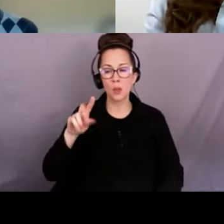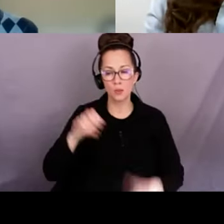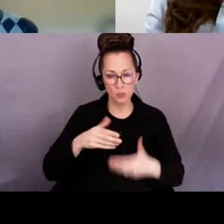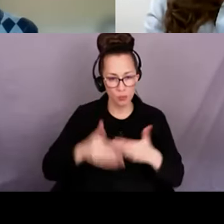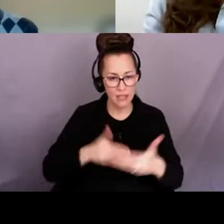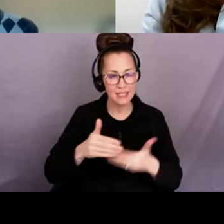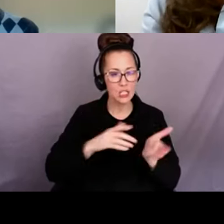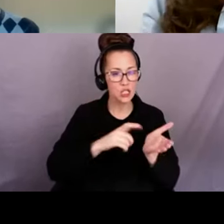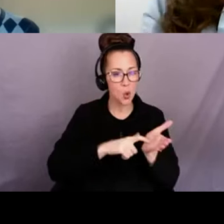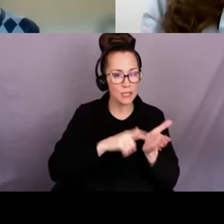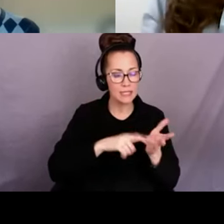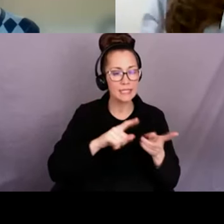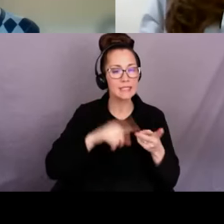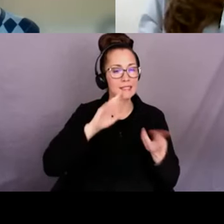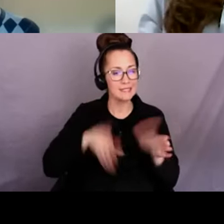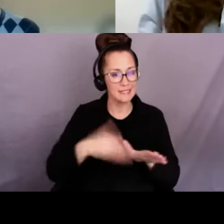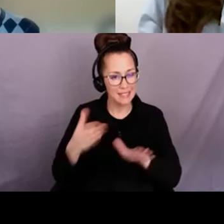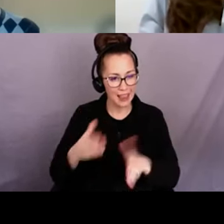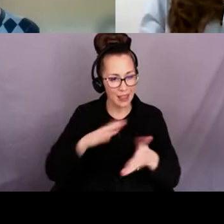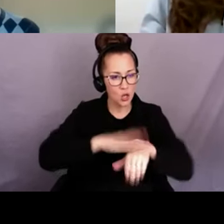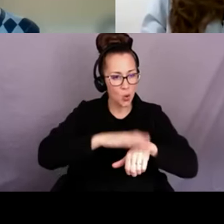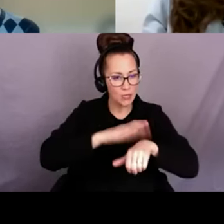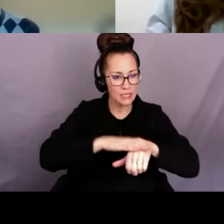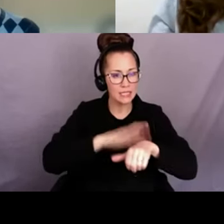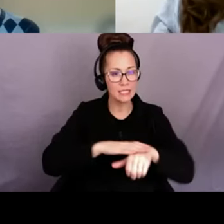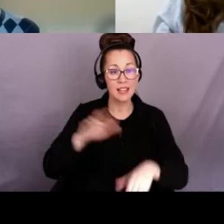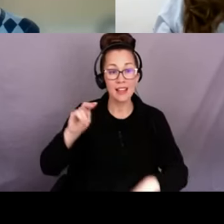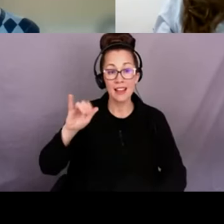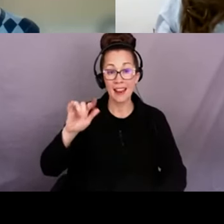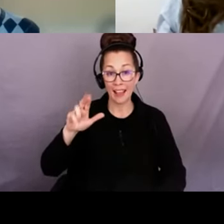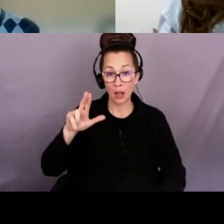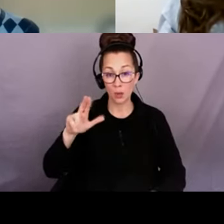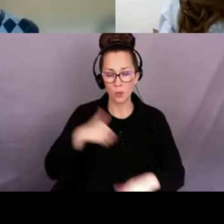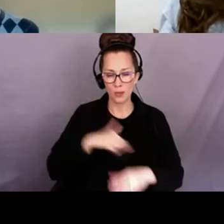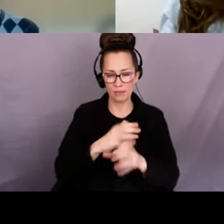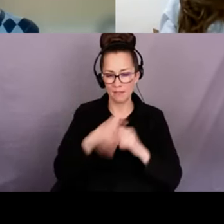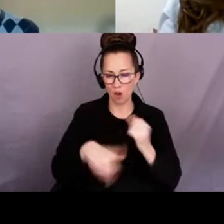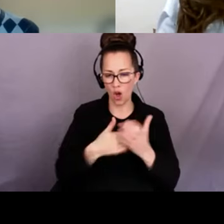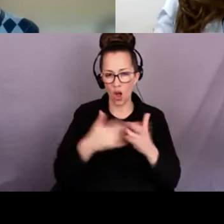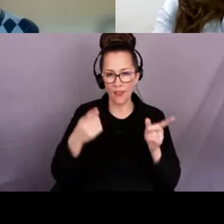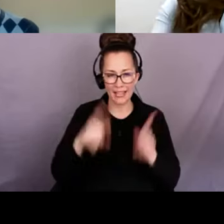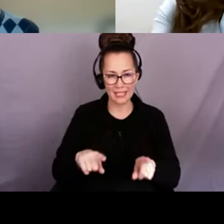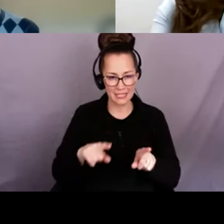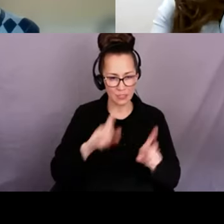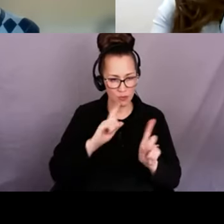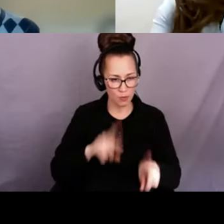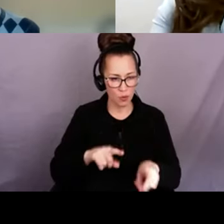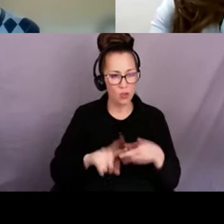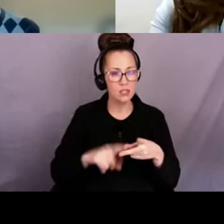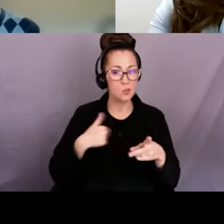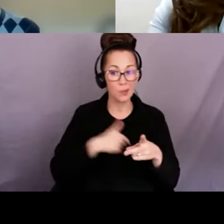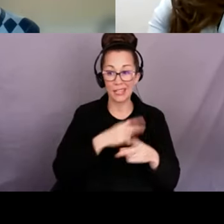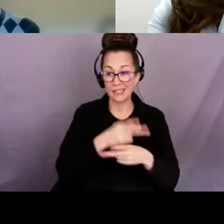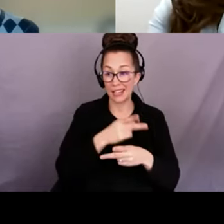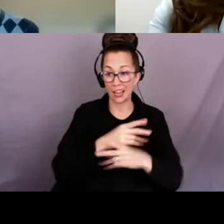notices of death. At NYCLU, we get all the incident reports. We deal with protection from harm.